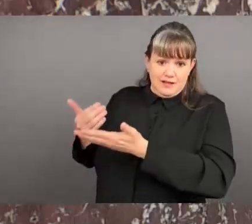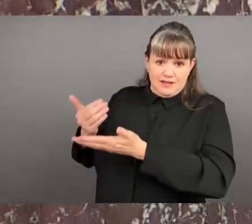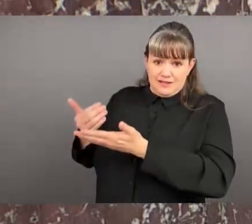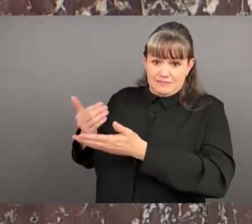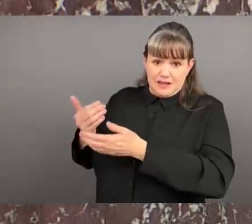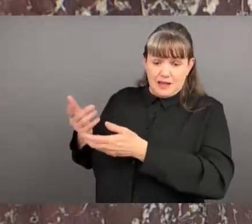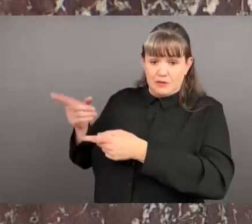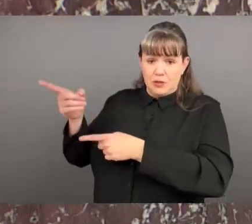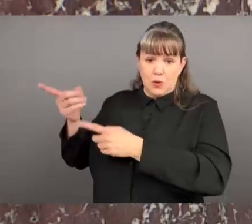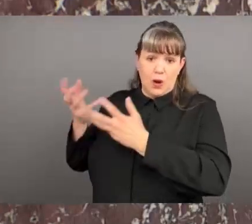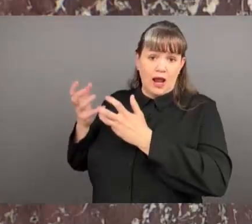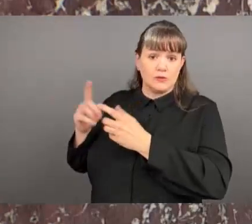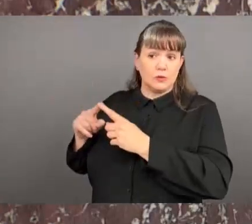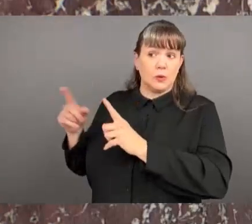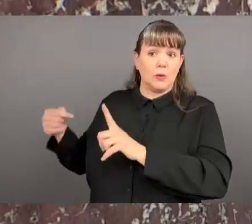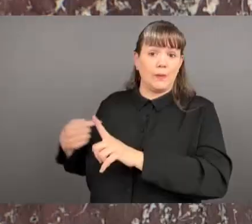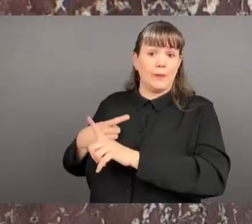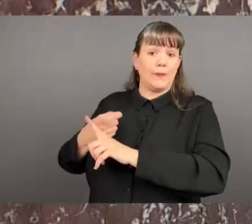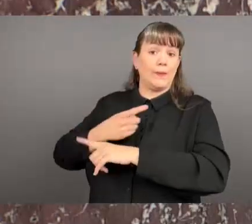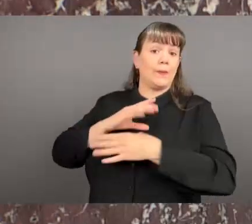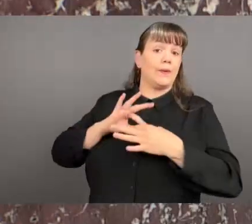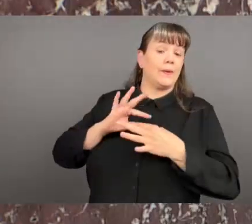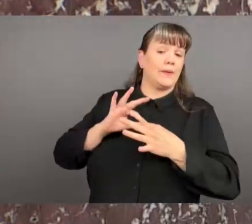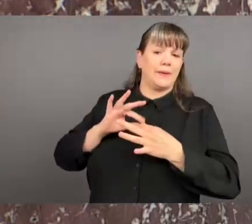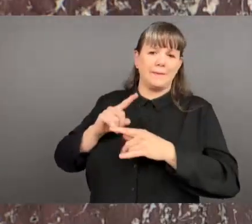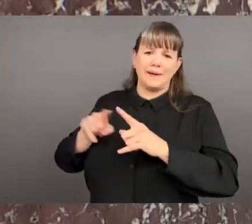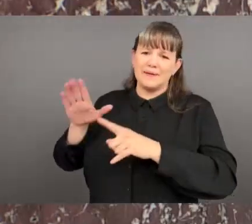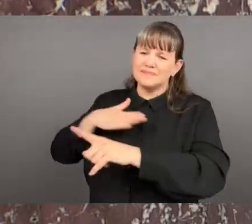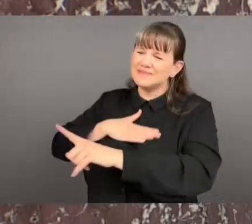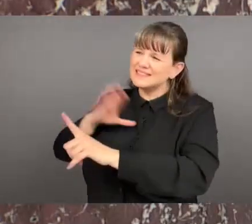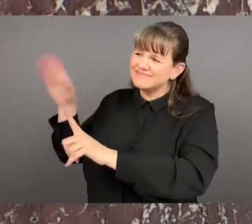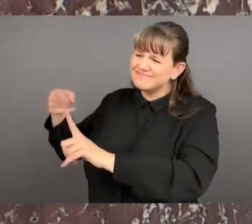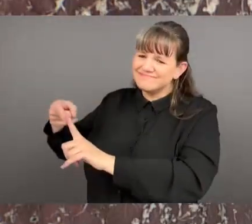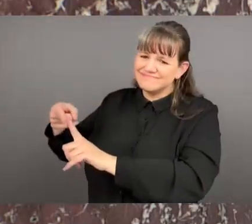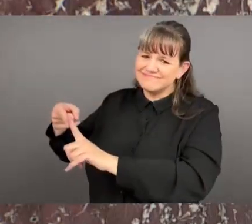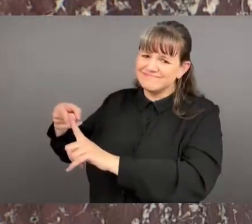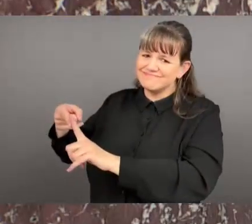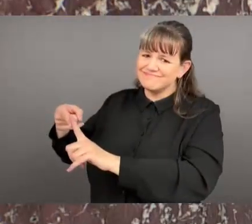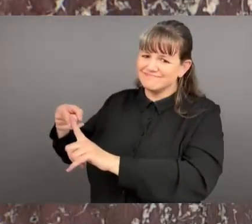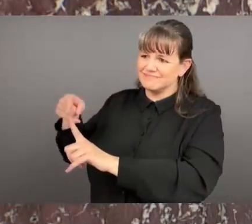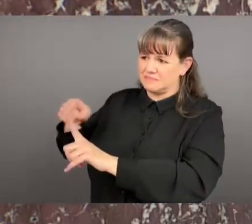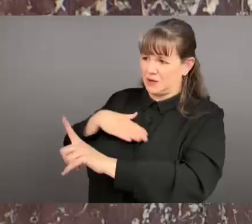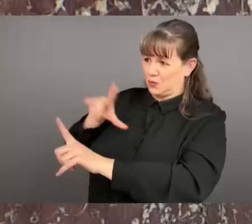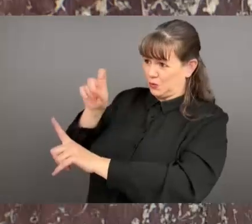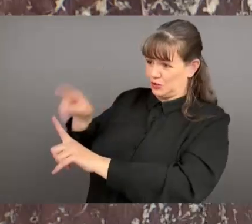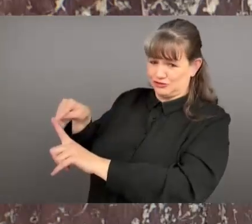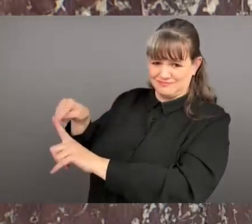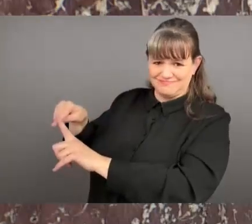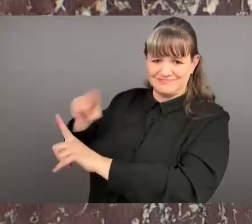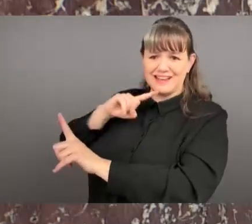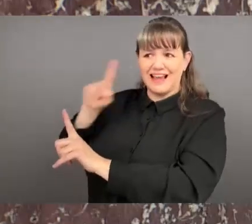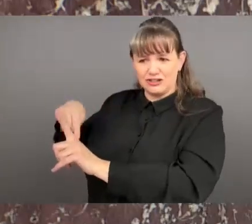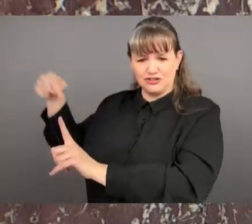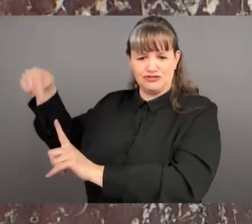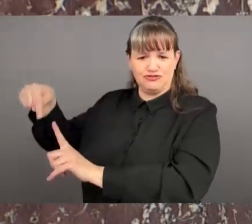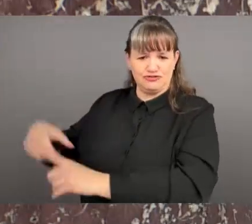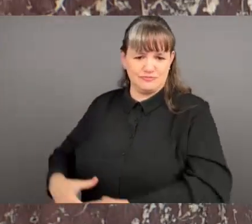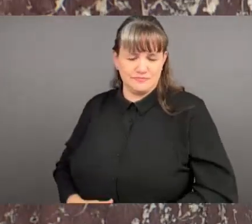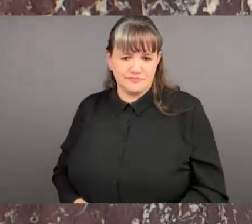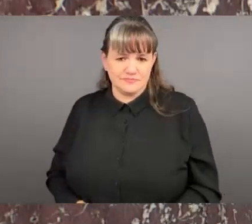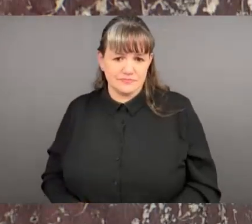question in his original first few words, is this government contemplating, very clearly